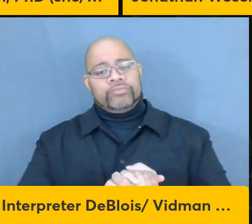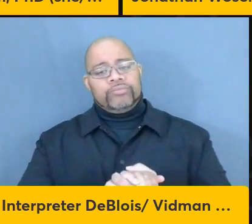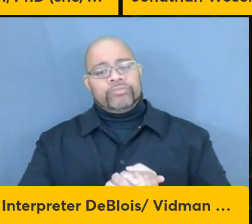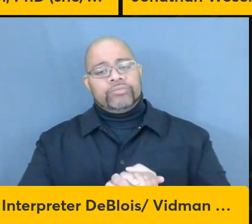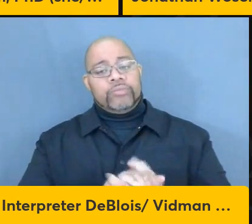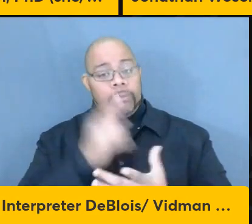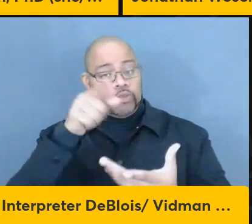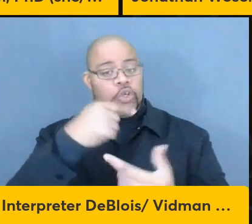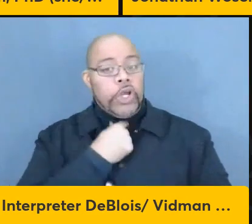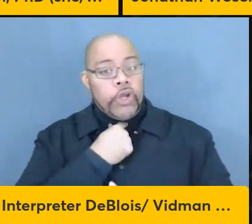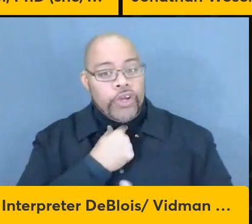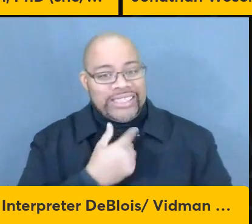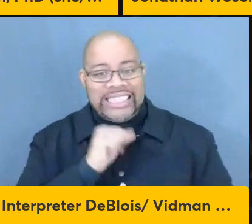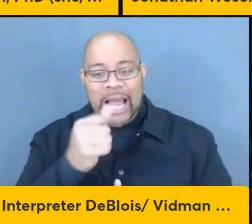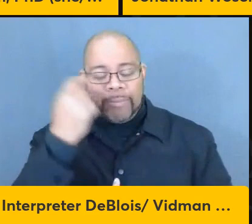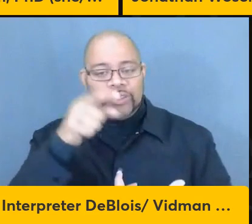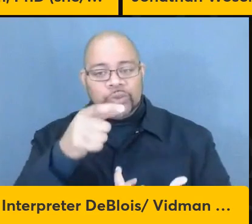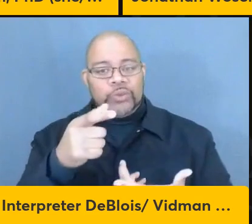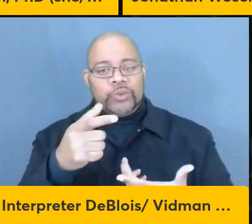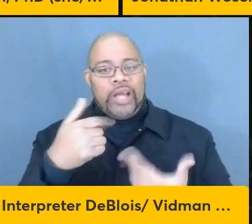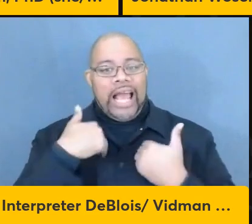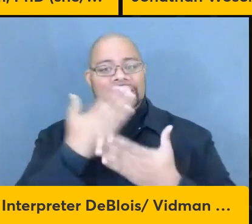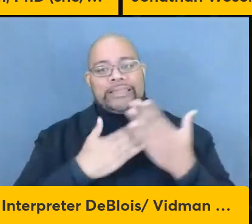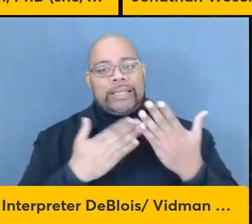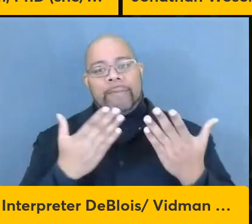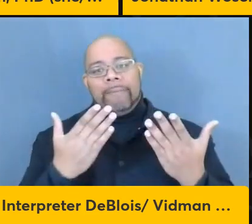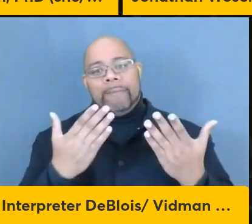of because you were curious, not necessarily because you had some,